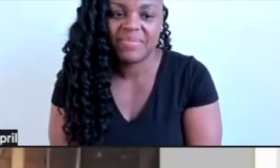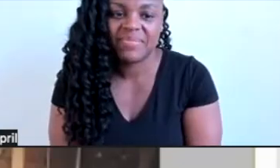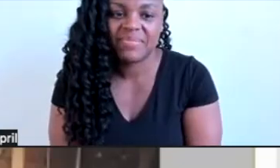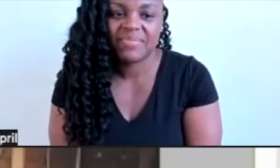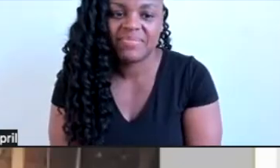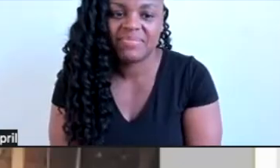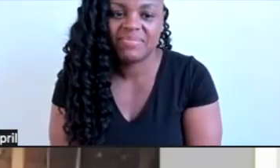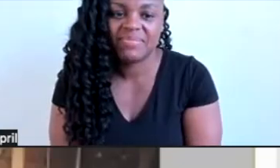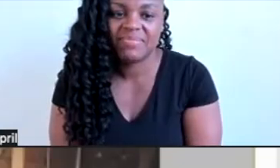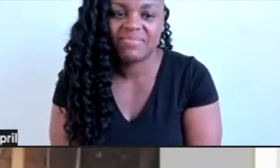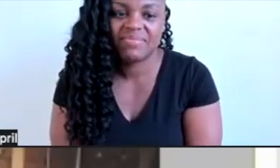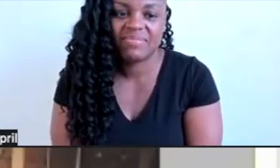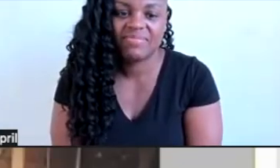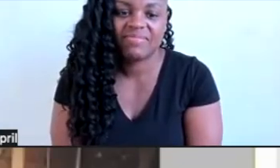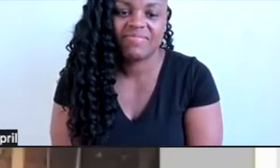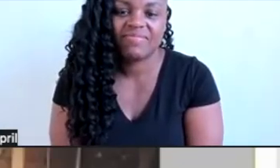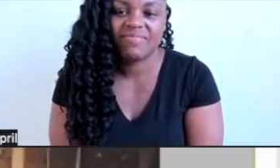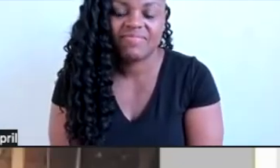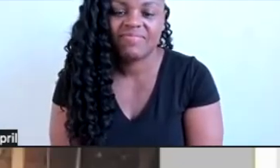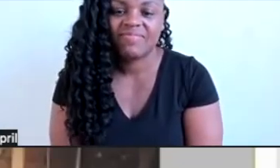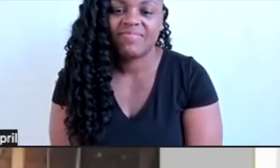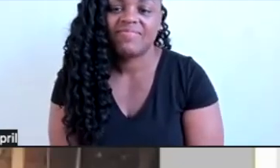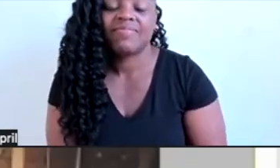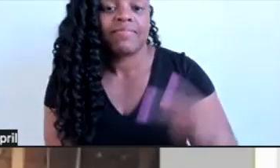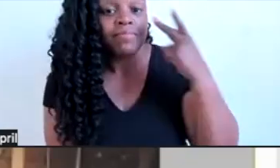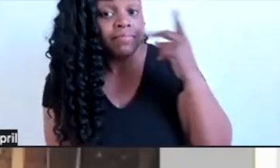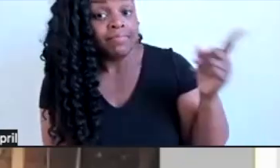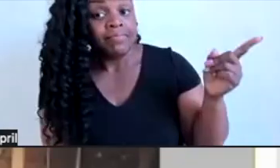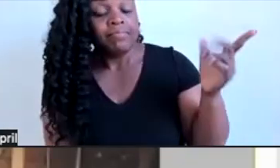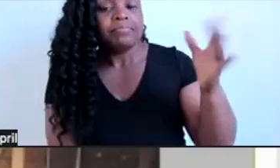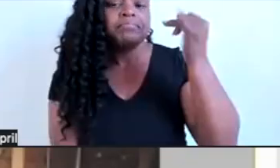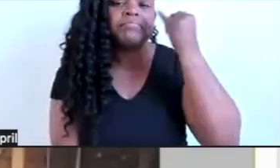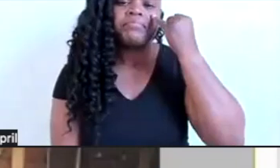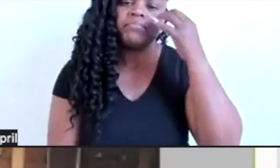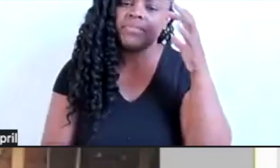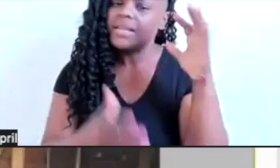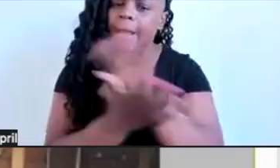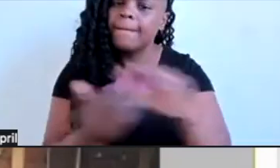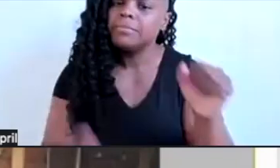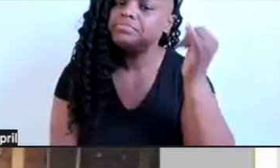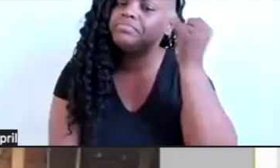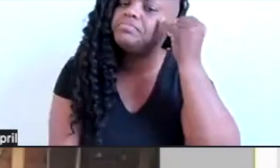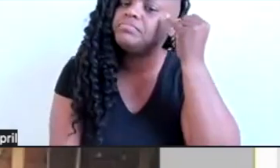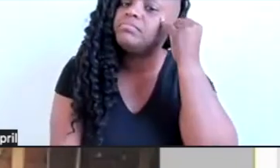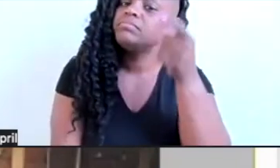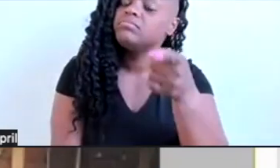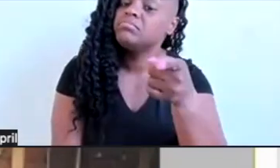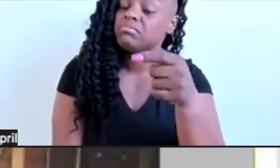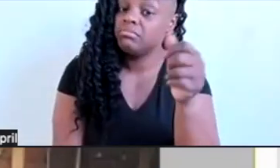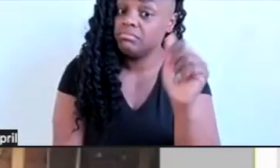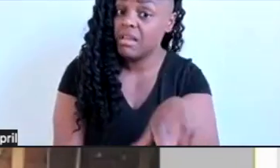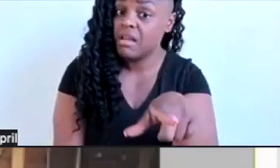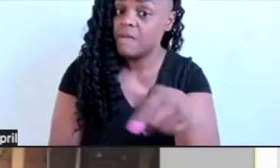Think about the damage caused by the earthquake. Is there anything you could have done to avoid it? Before the